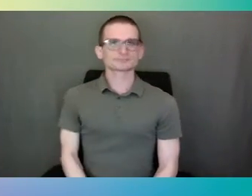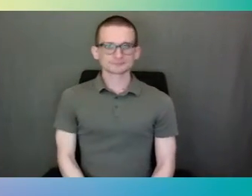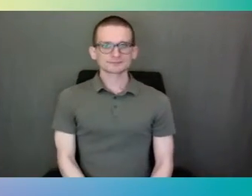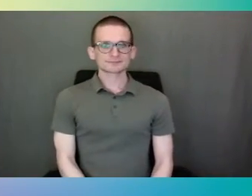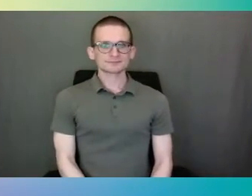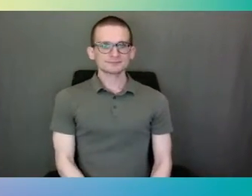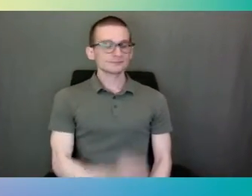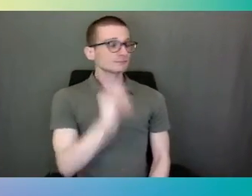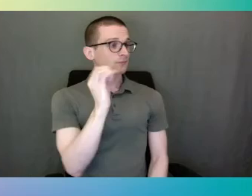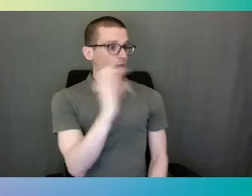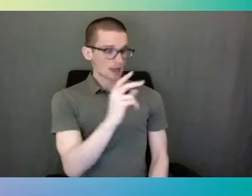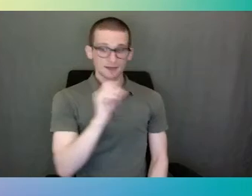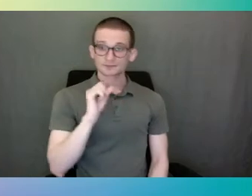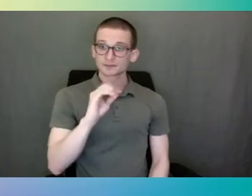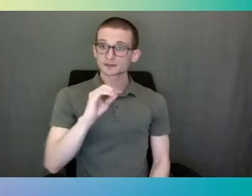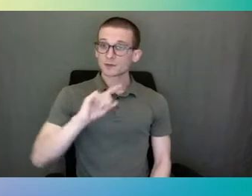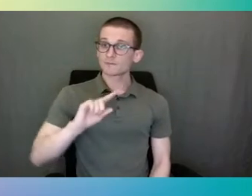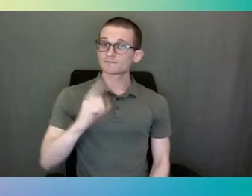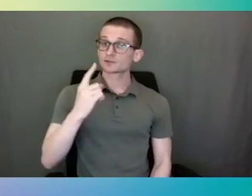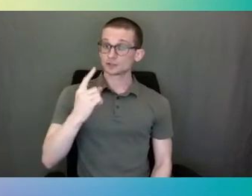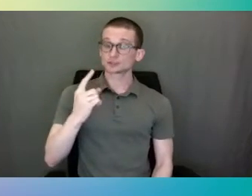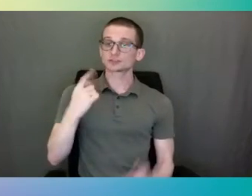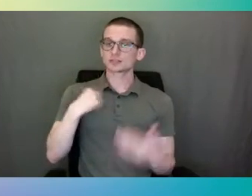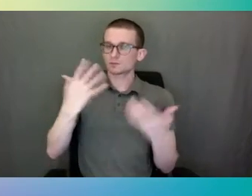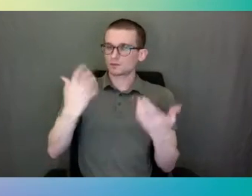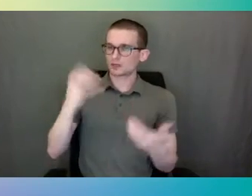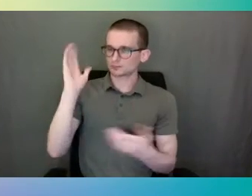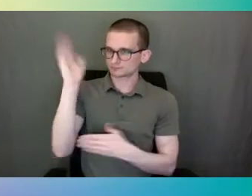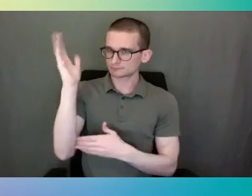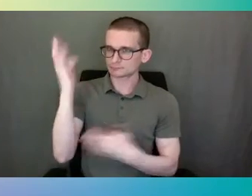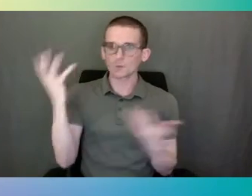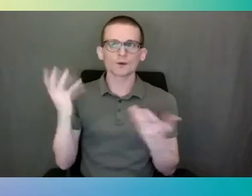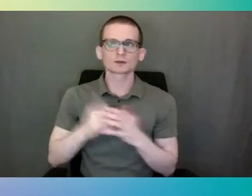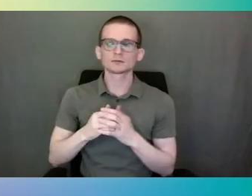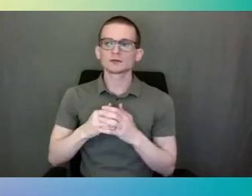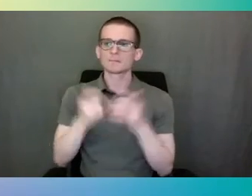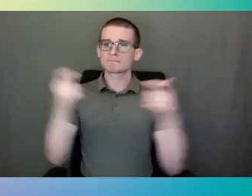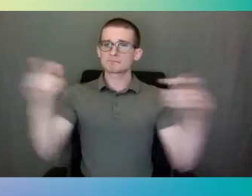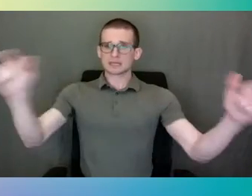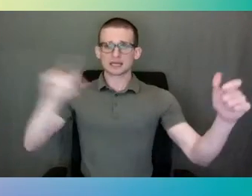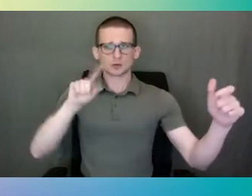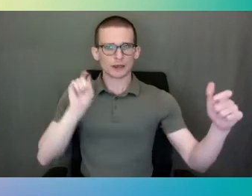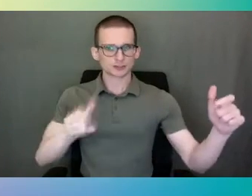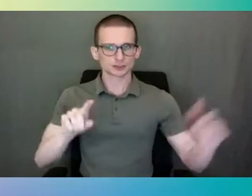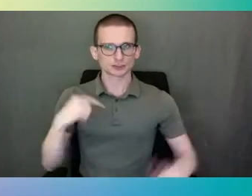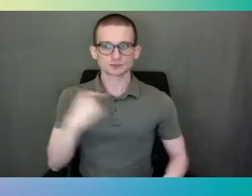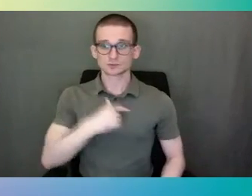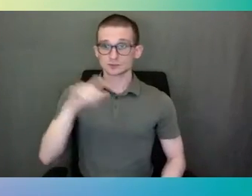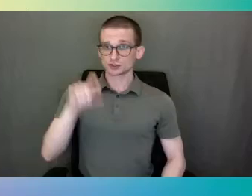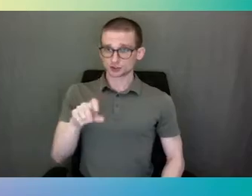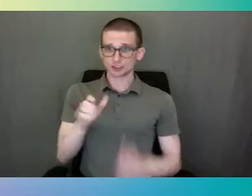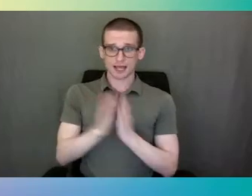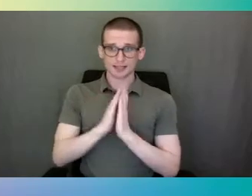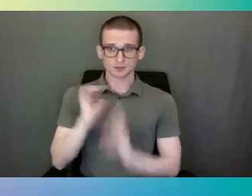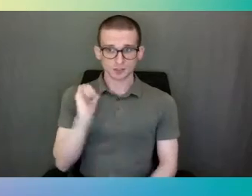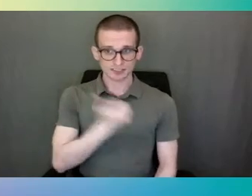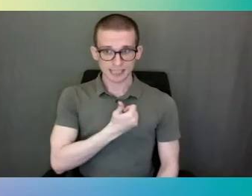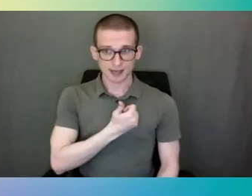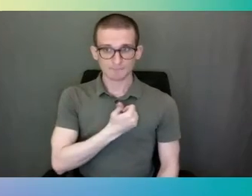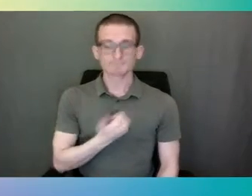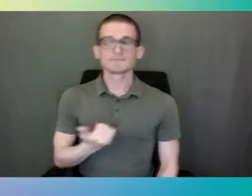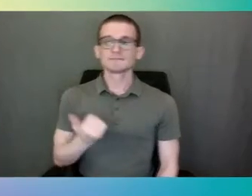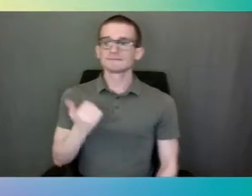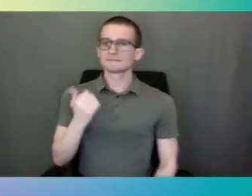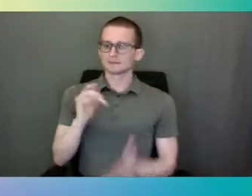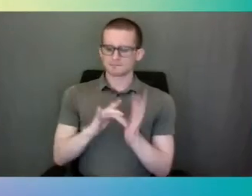Okay, so first what we want to talk about is the big question that we should be asking ourselves right now is, how do we view our